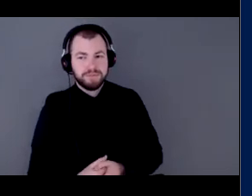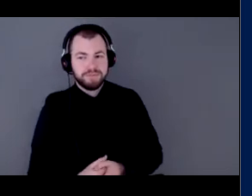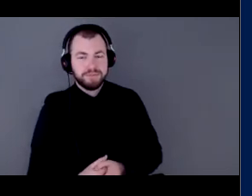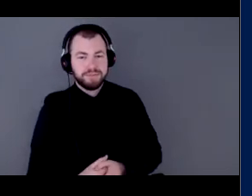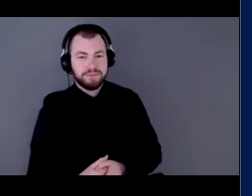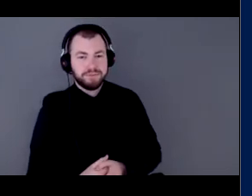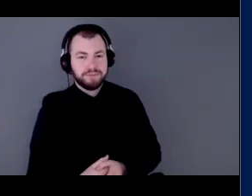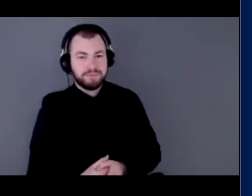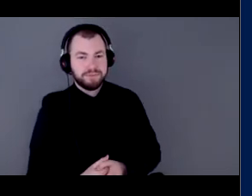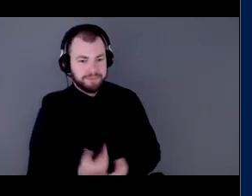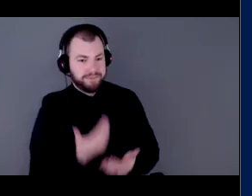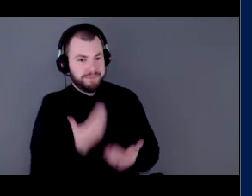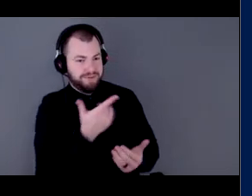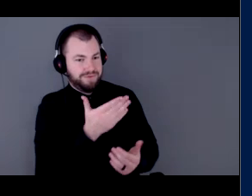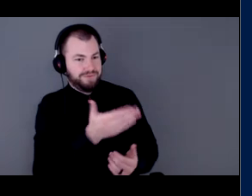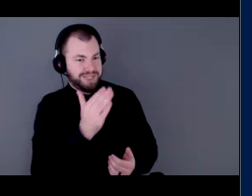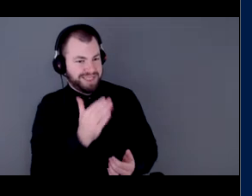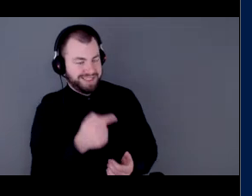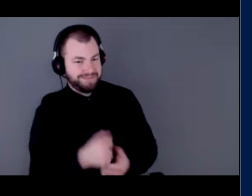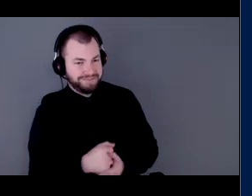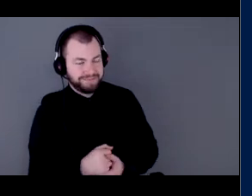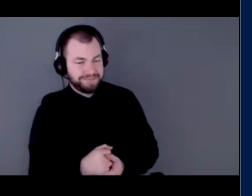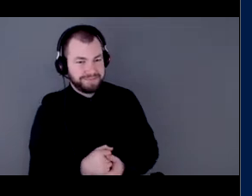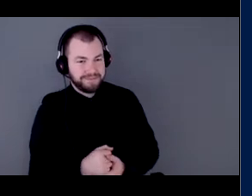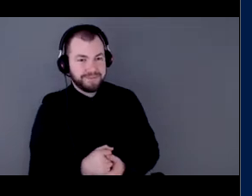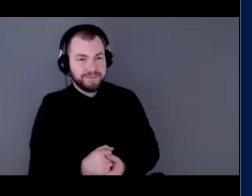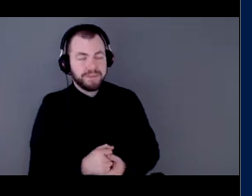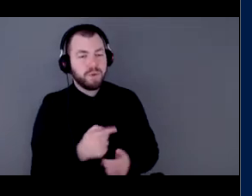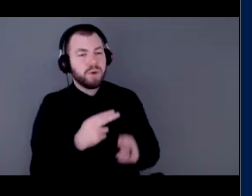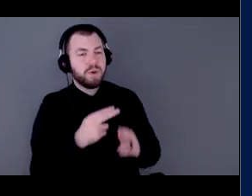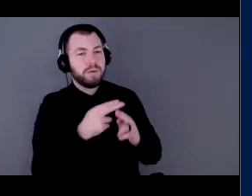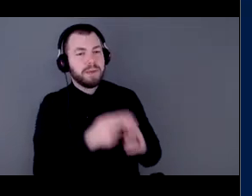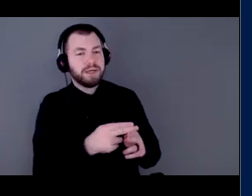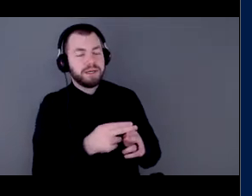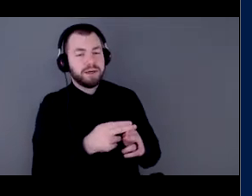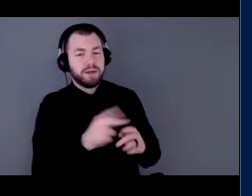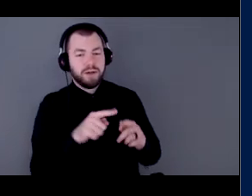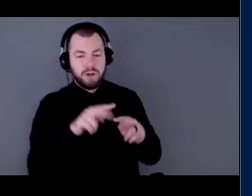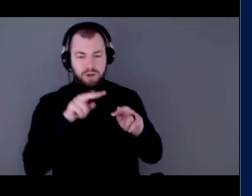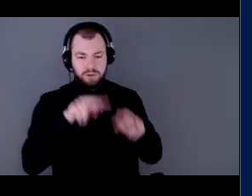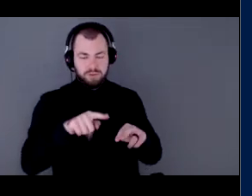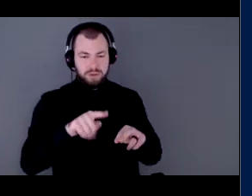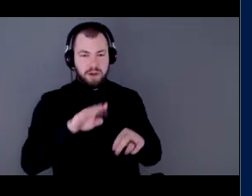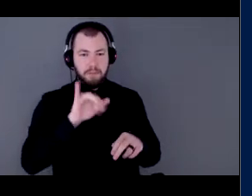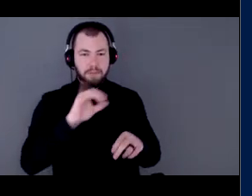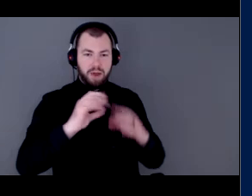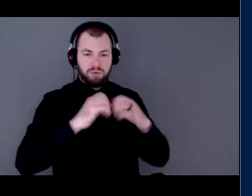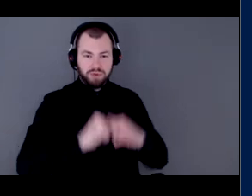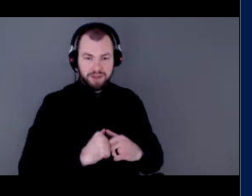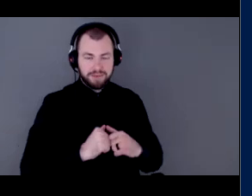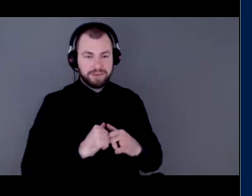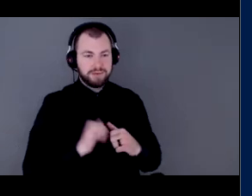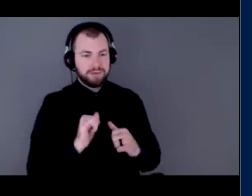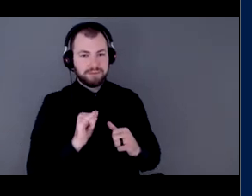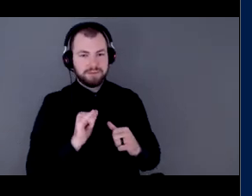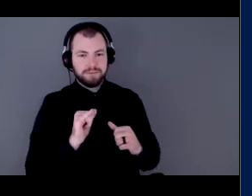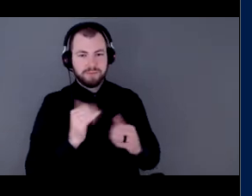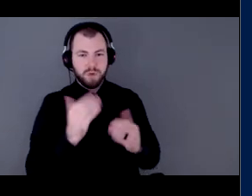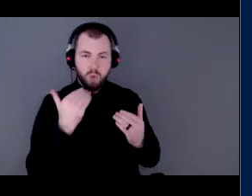Thank you for the presentation. You mentioned, so when you're looking at the biodegradable, like the cooler and the foam, are you